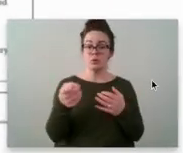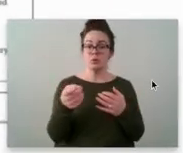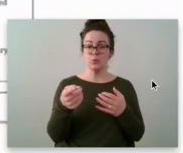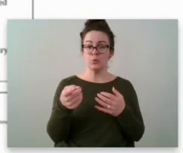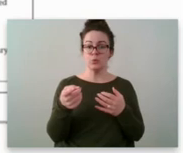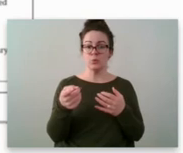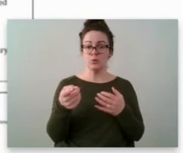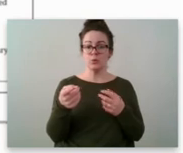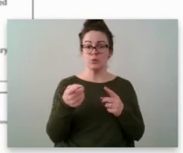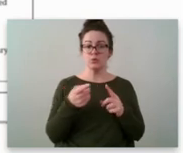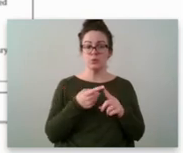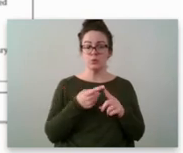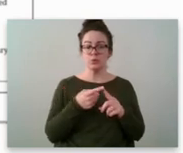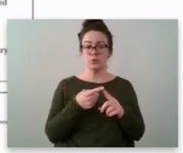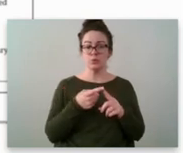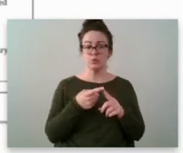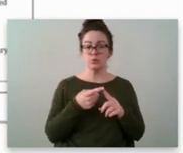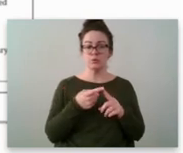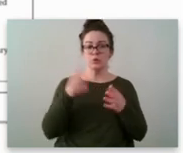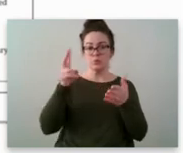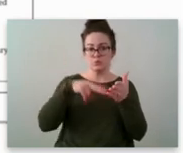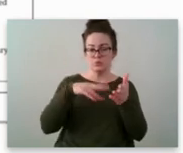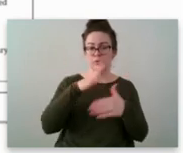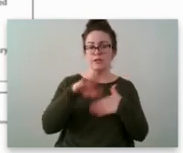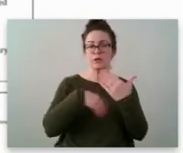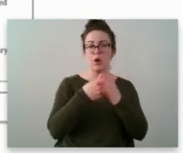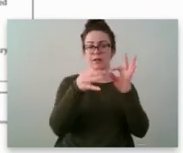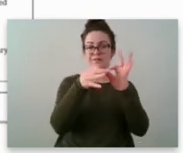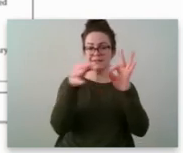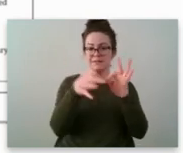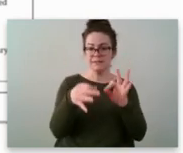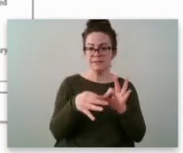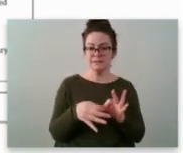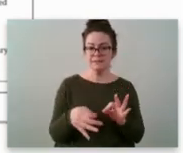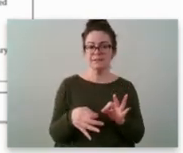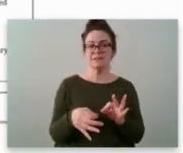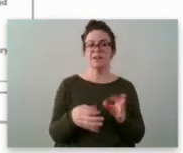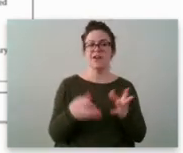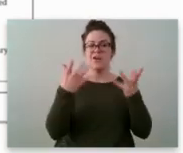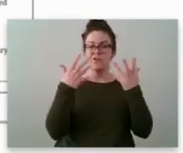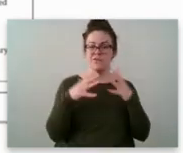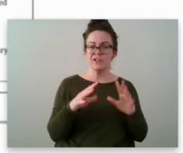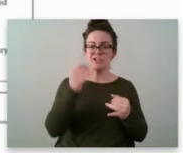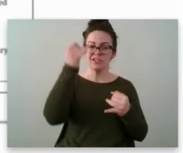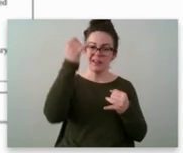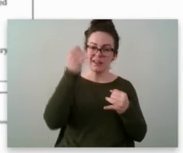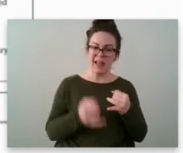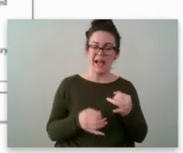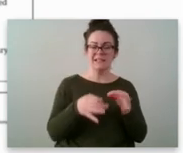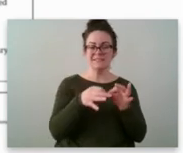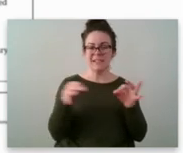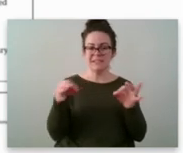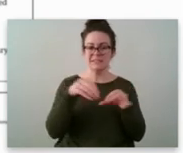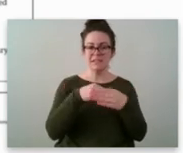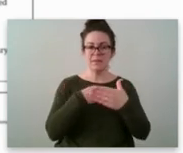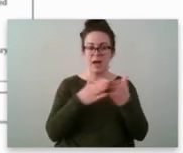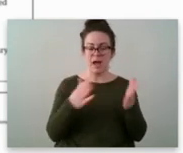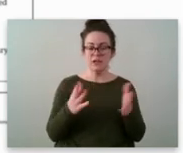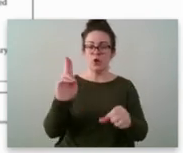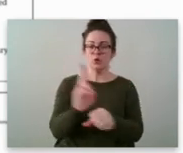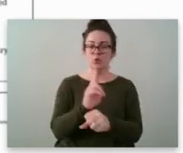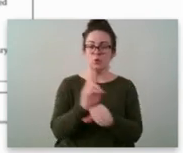these ideas together. So read all the sentences in the boxes, complete the last sentence in each box. You're going to use the words from the